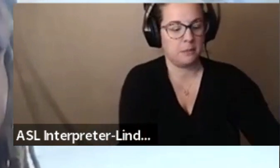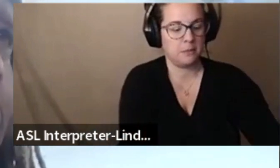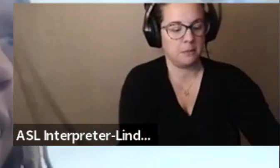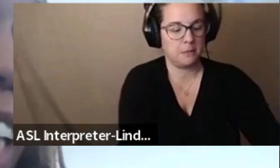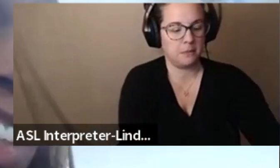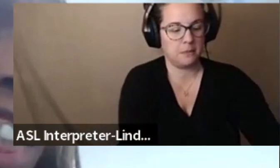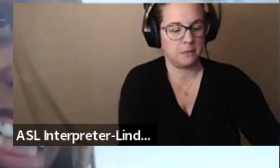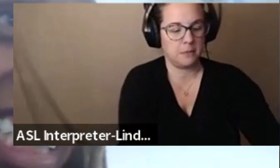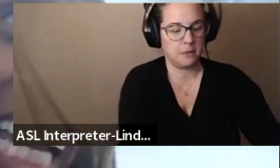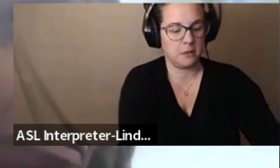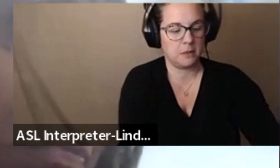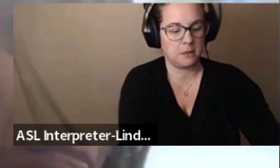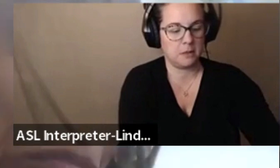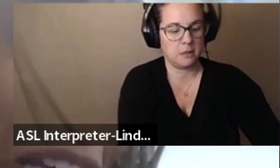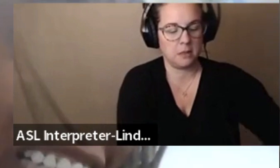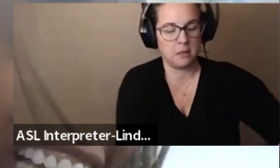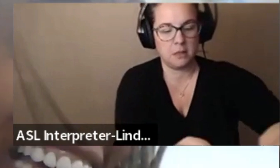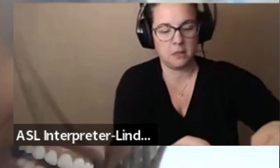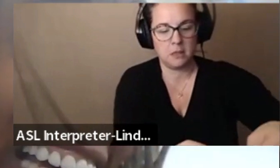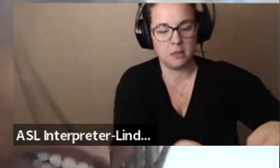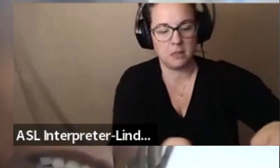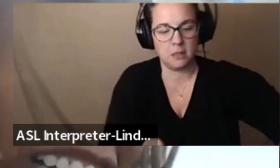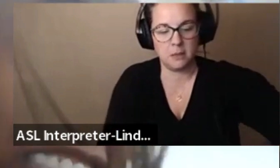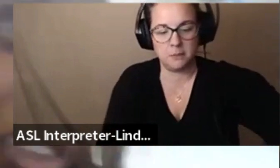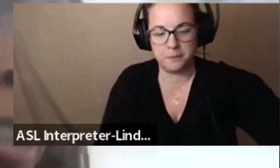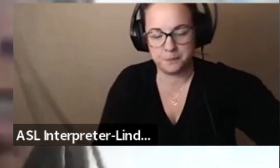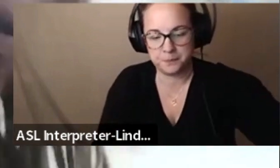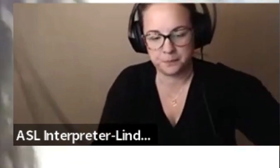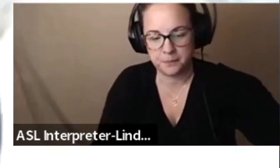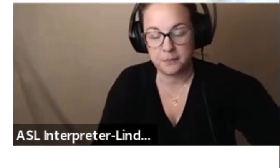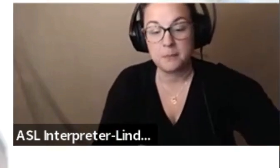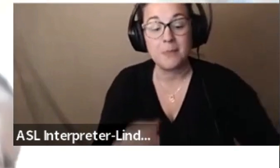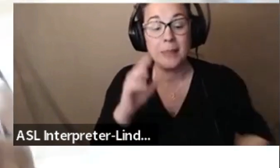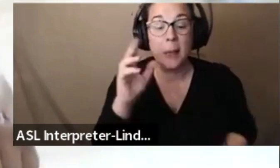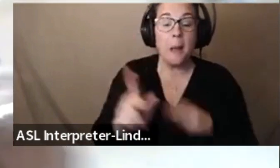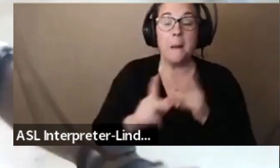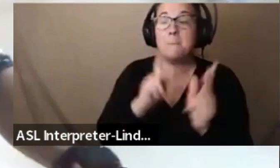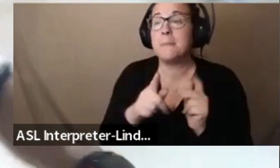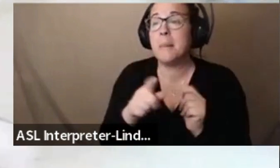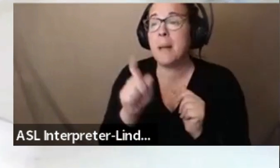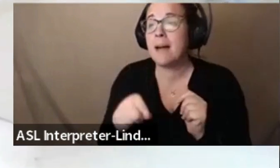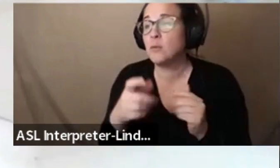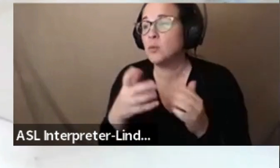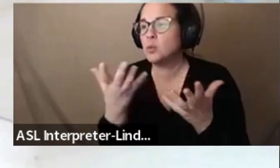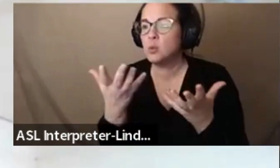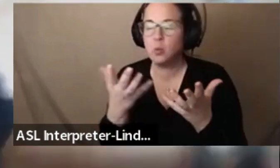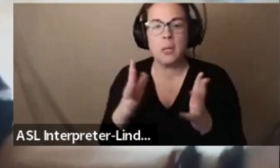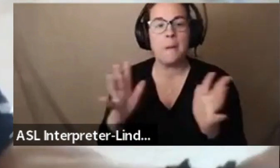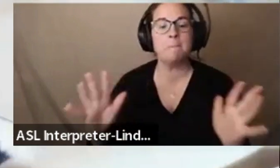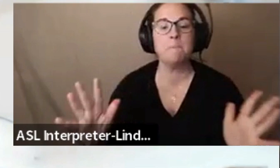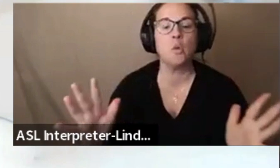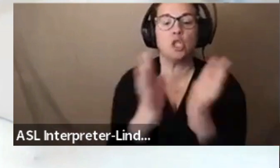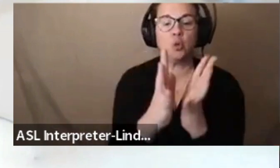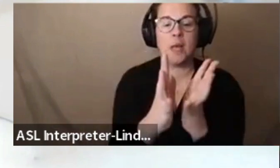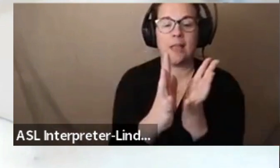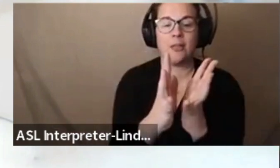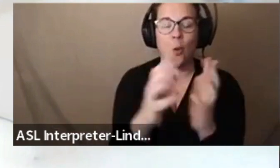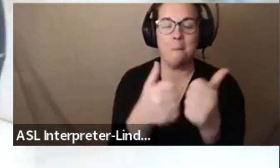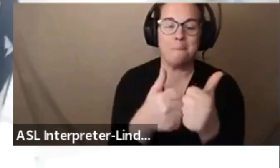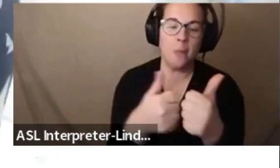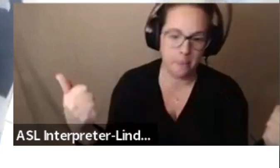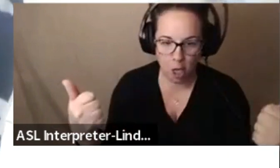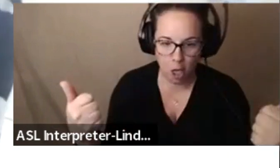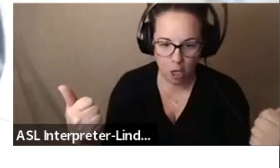there lingering touches as they, you know, do people have to kind of pull their hands apart and push them together, you